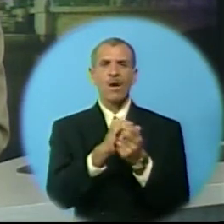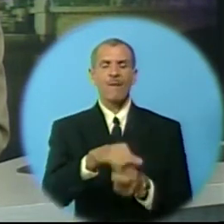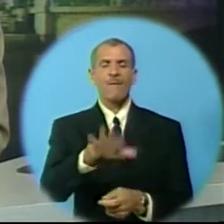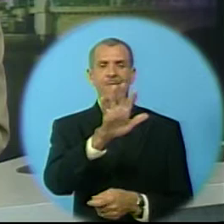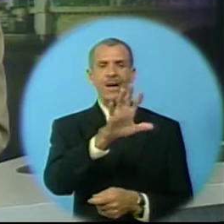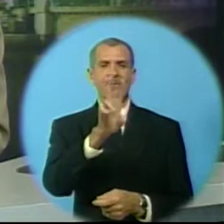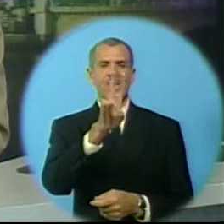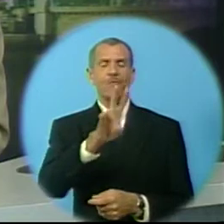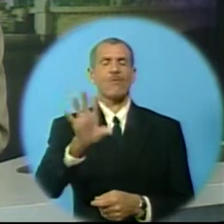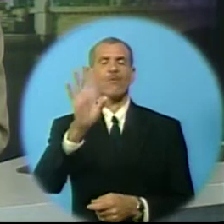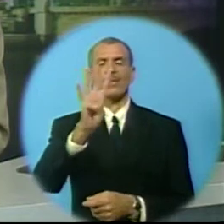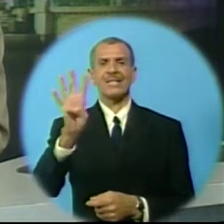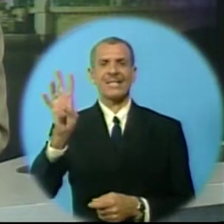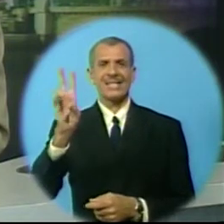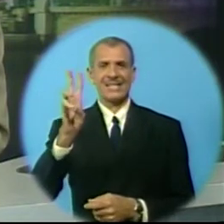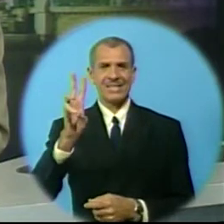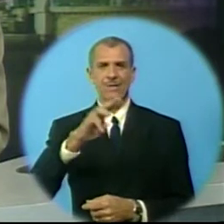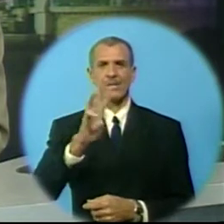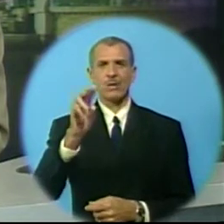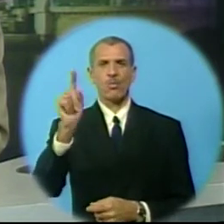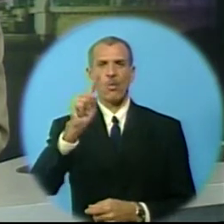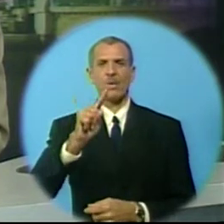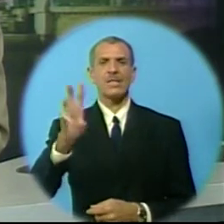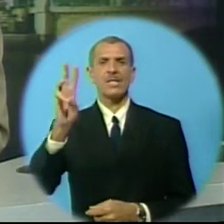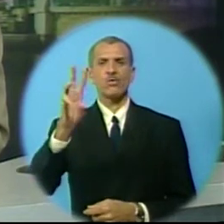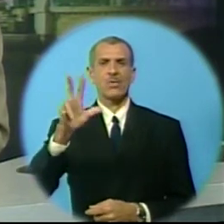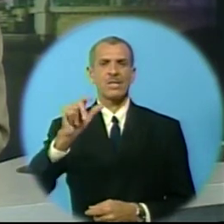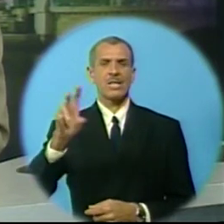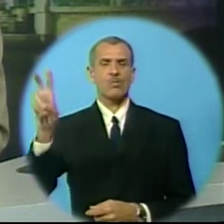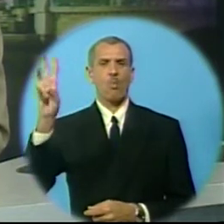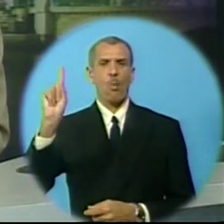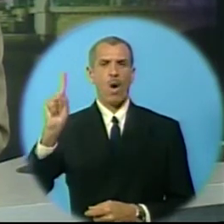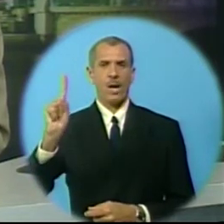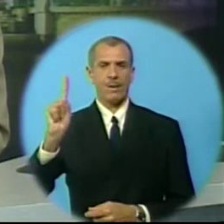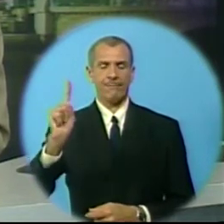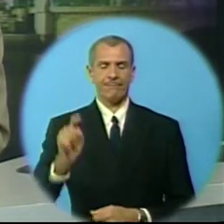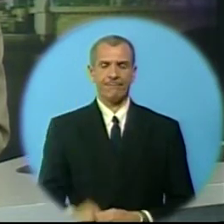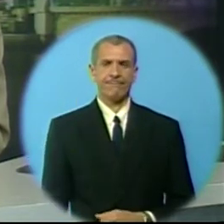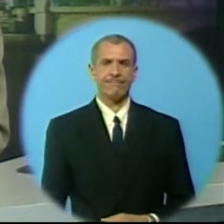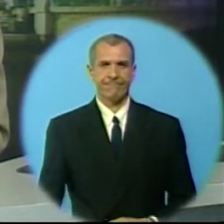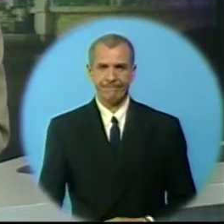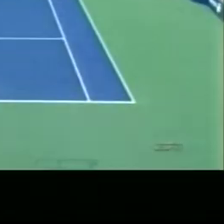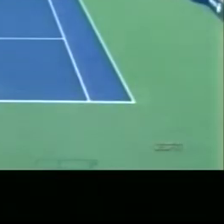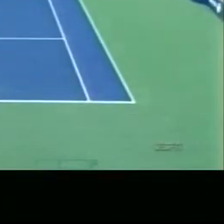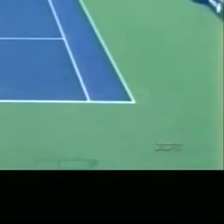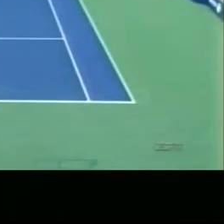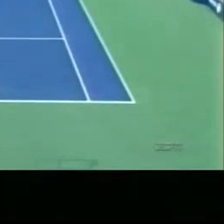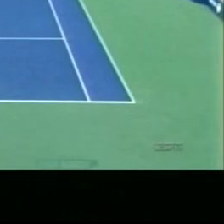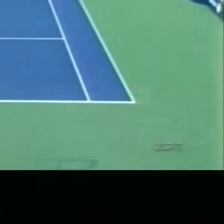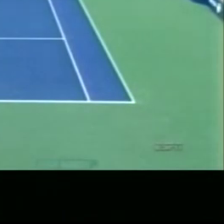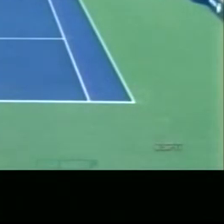5-7, 4-6, 6-1, 6-3, 6-1. First set, 5